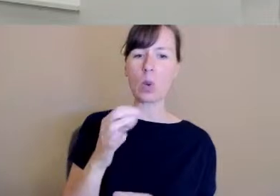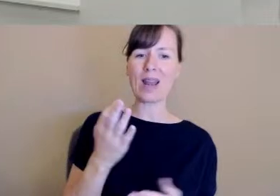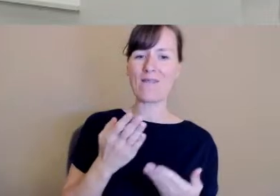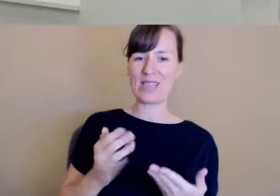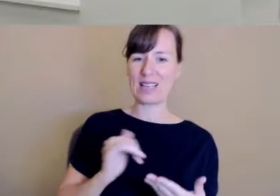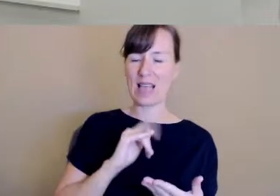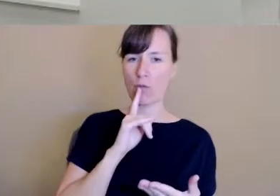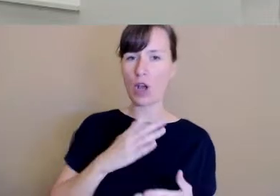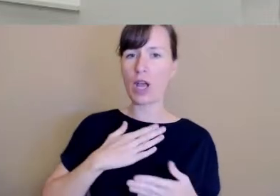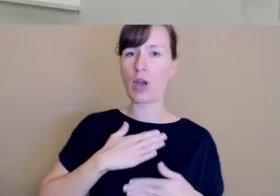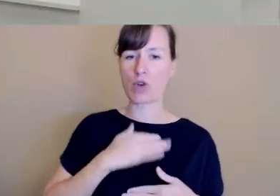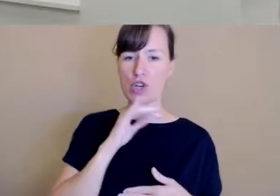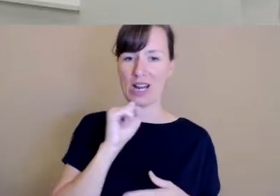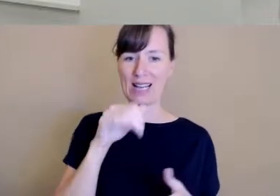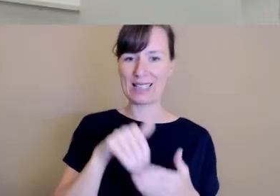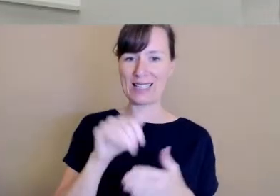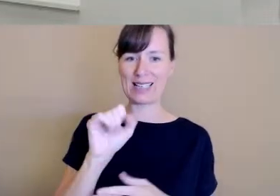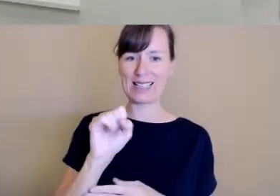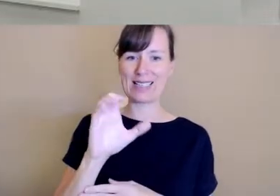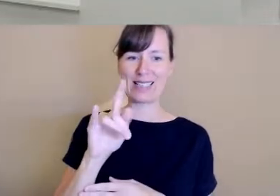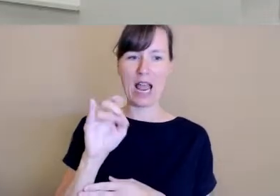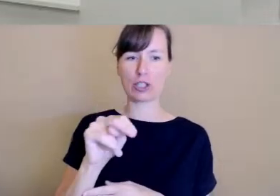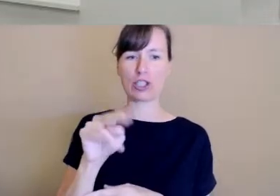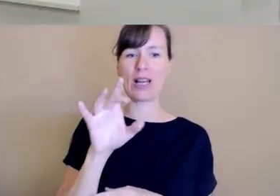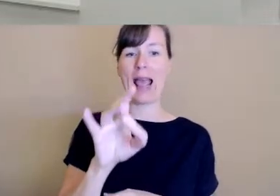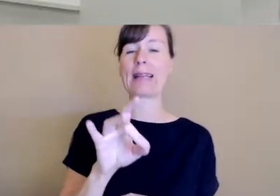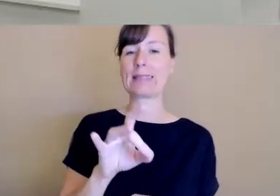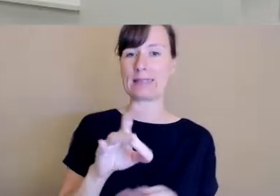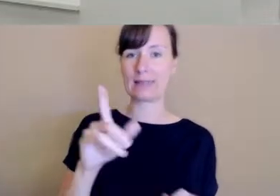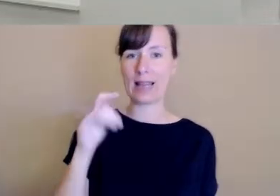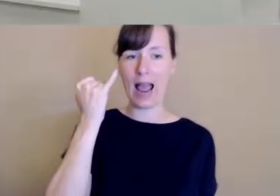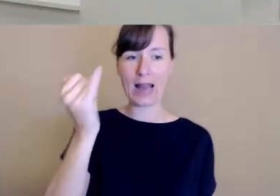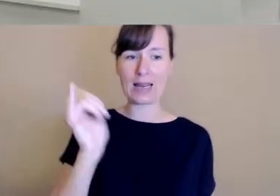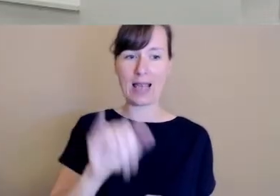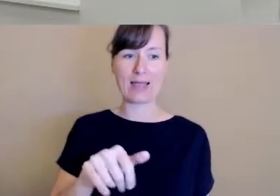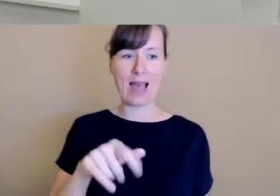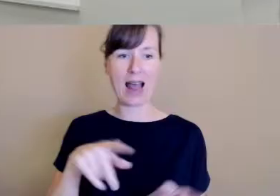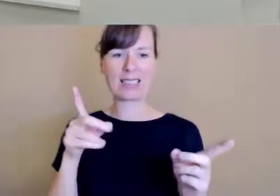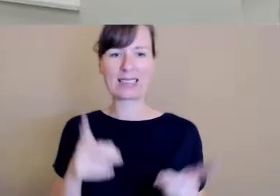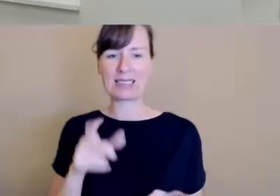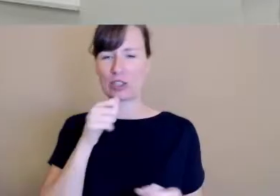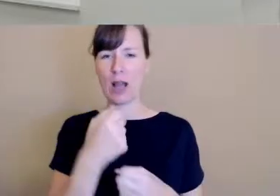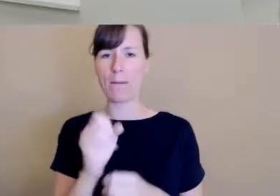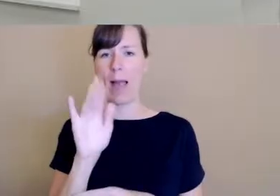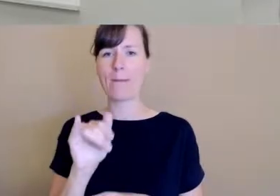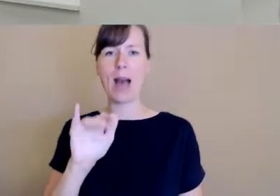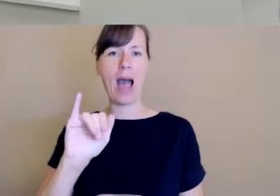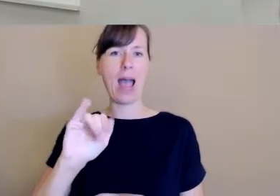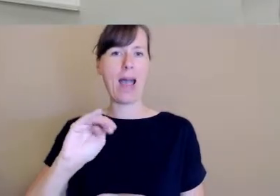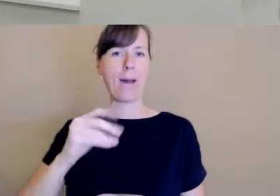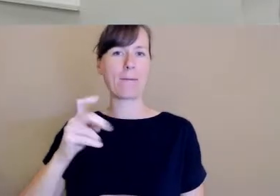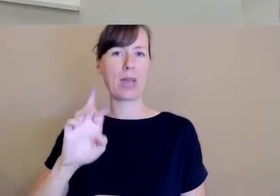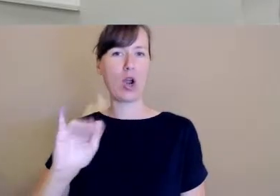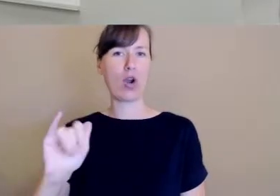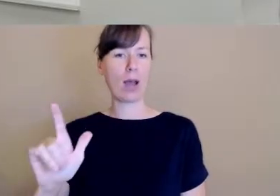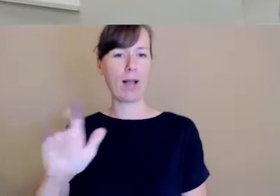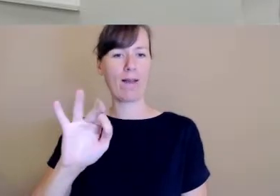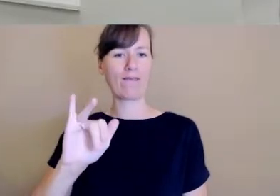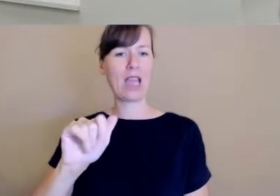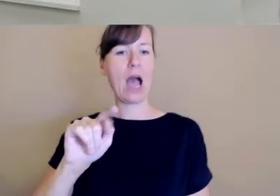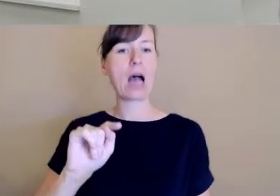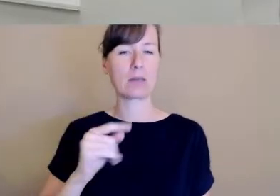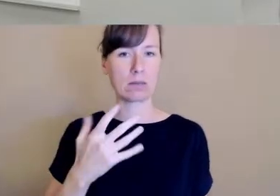decisions are not made by imperial fiat, decisions are made by working together. The magic of the role of the liaison to